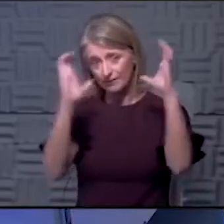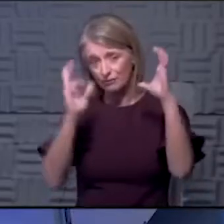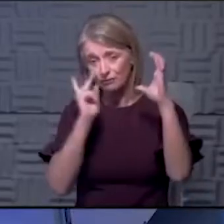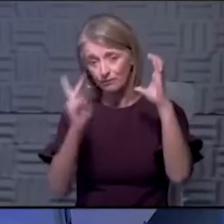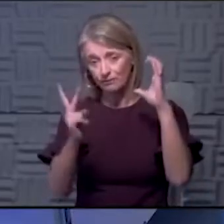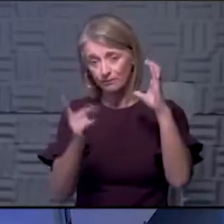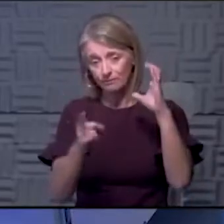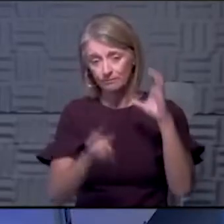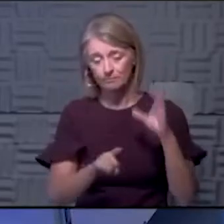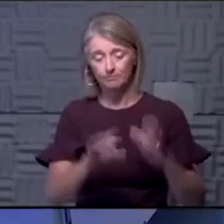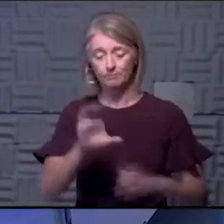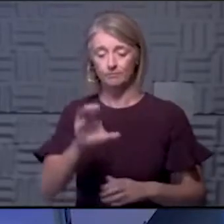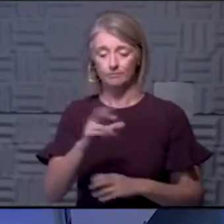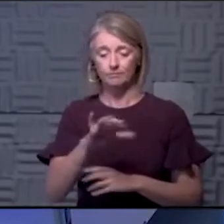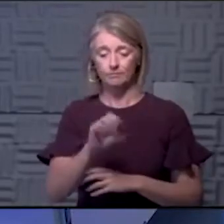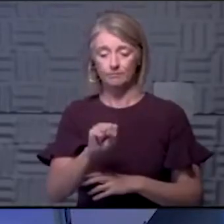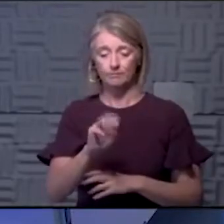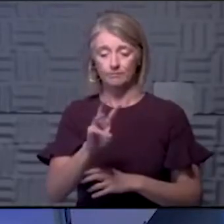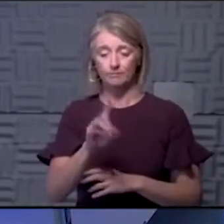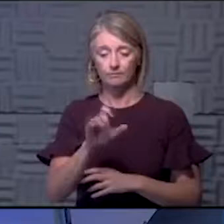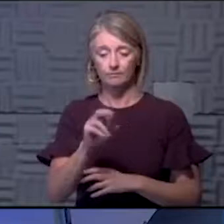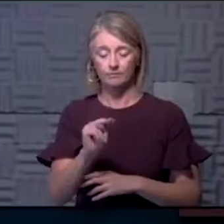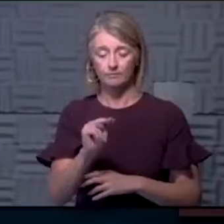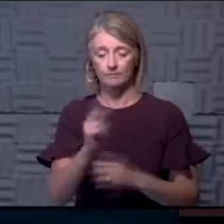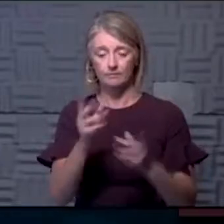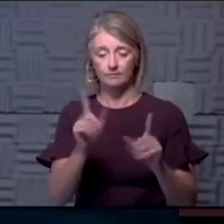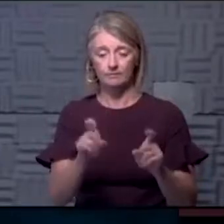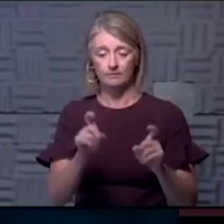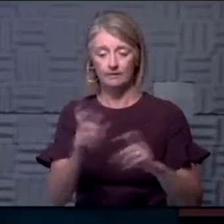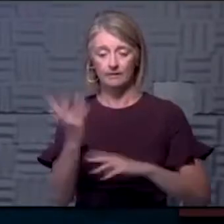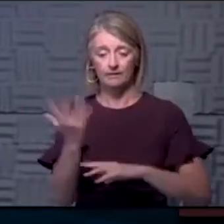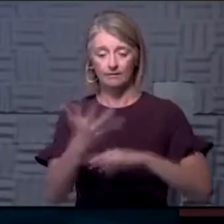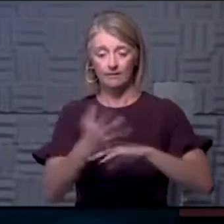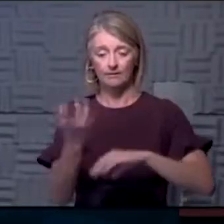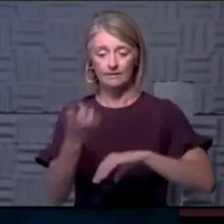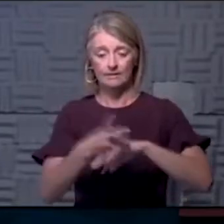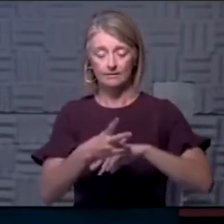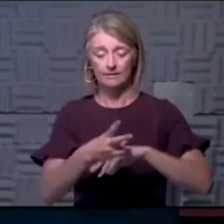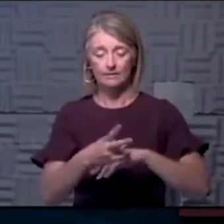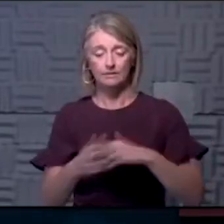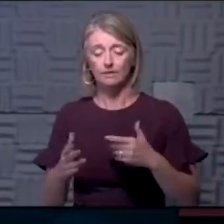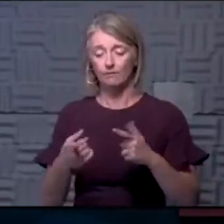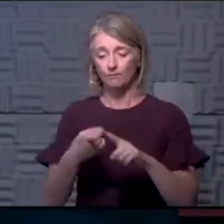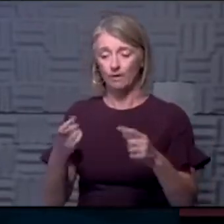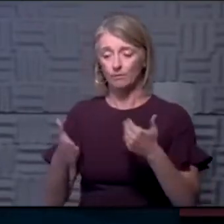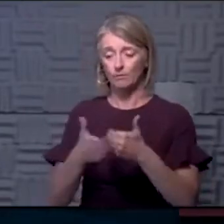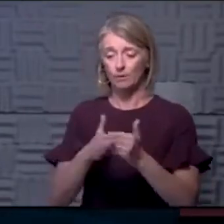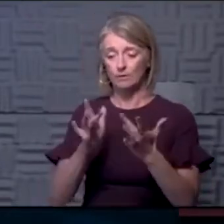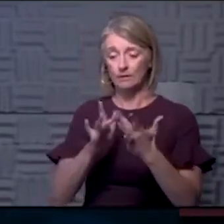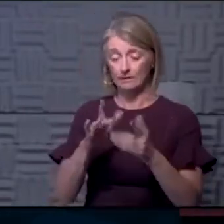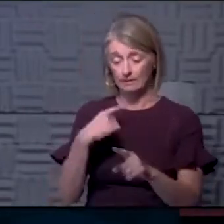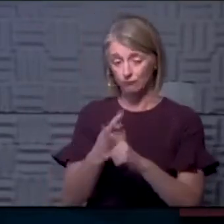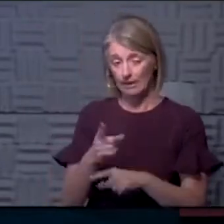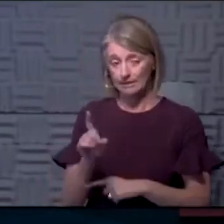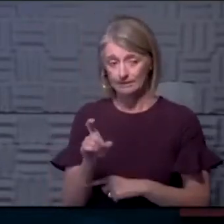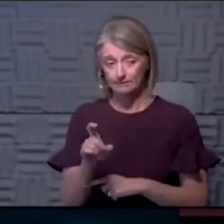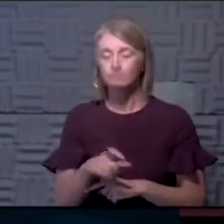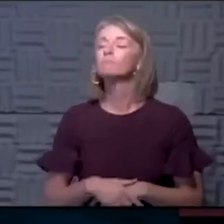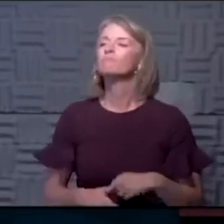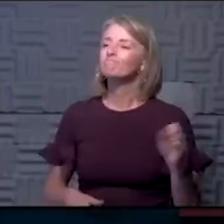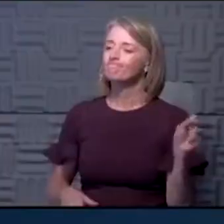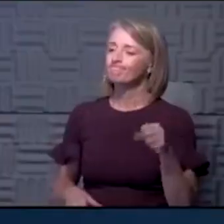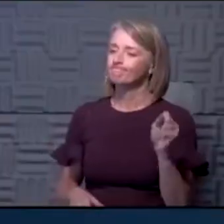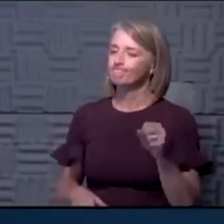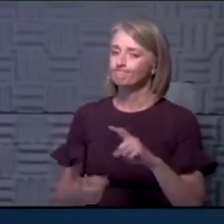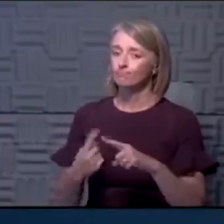Wilson, we're testing on campus 5 to 7 days out from a close contact. Is that correct? That's correct, yes.